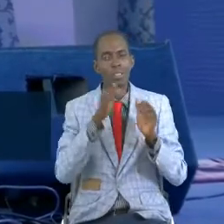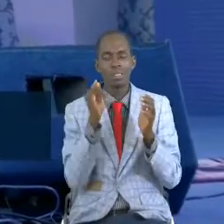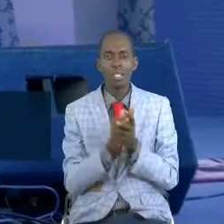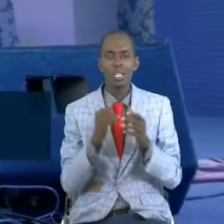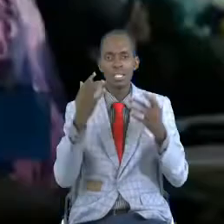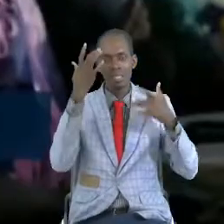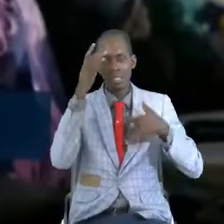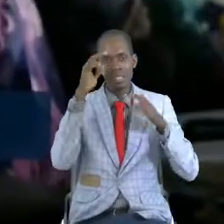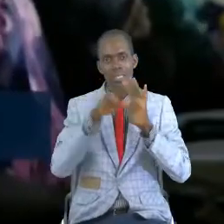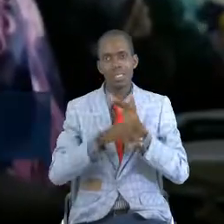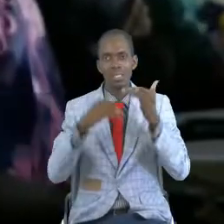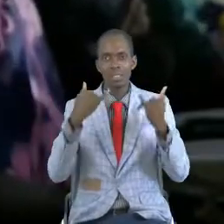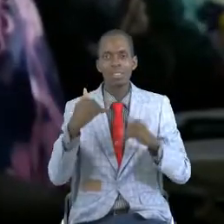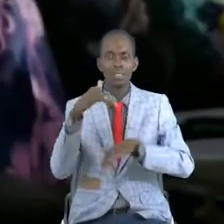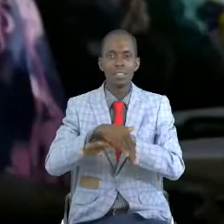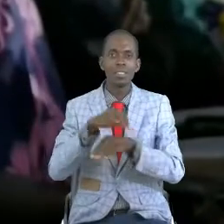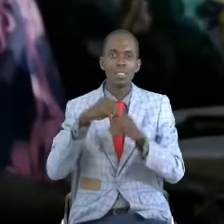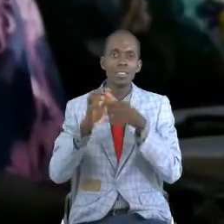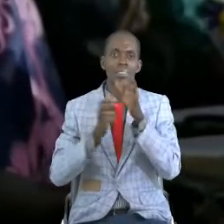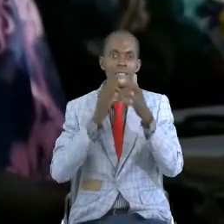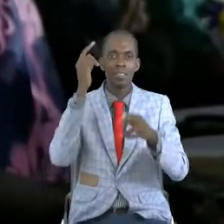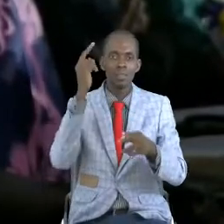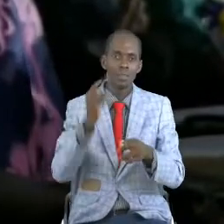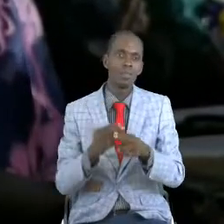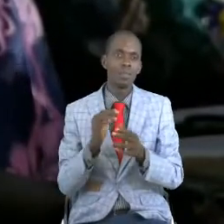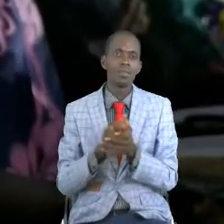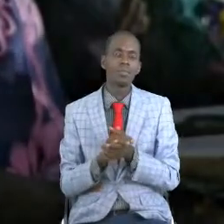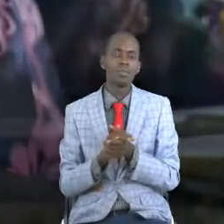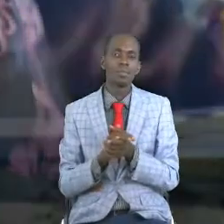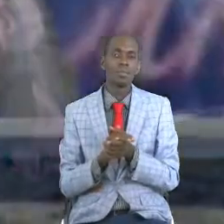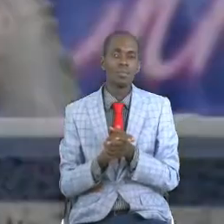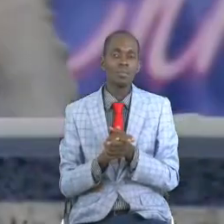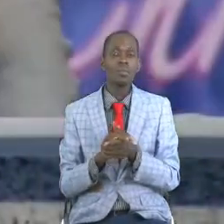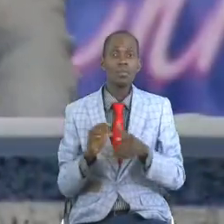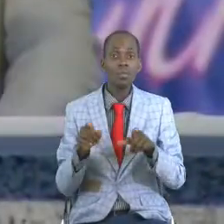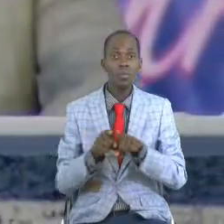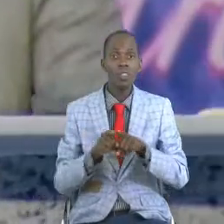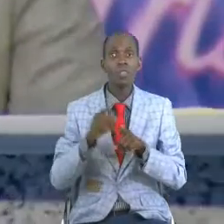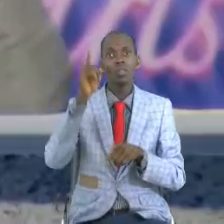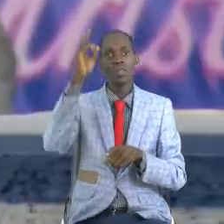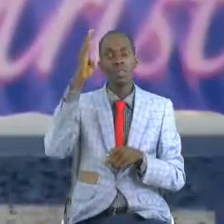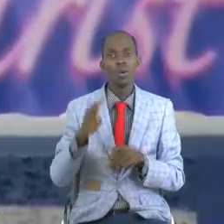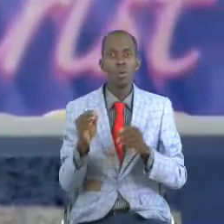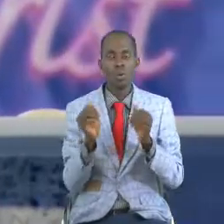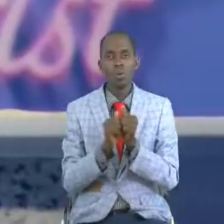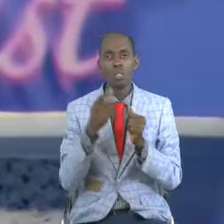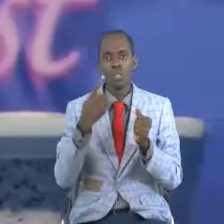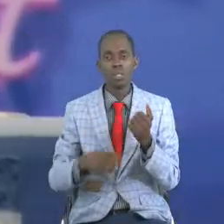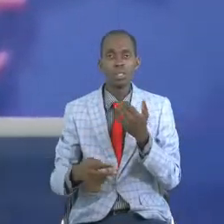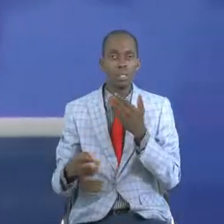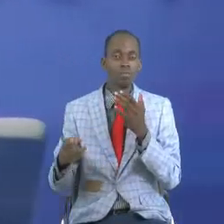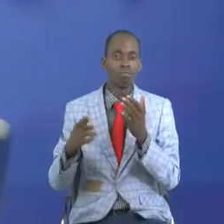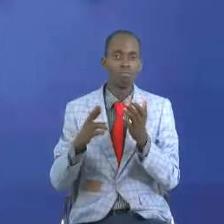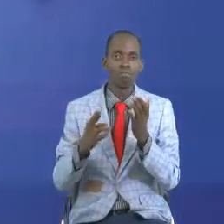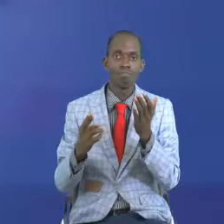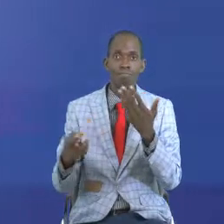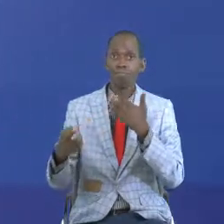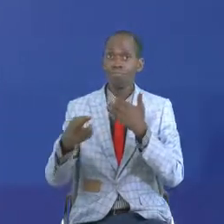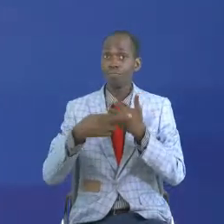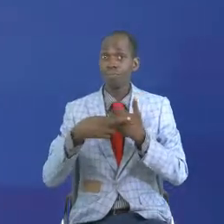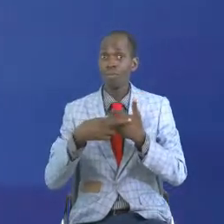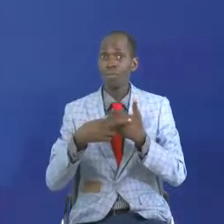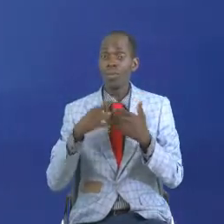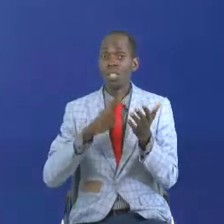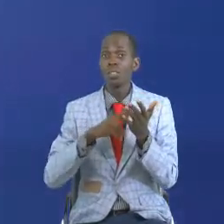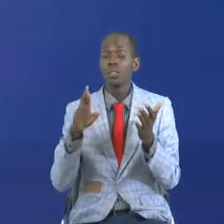jesus name even god with a recompense and he will come and save